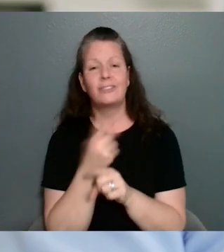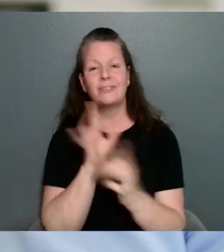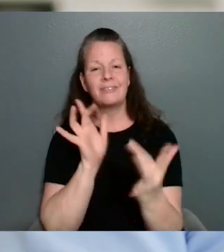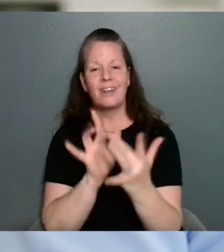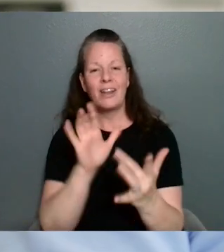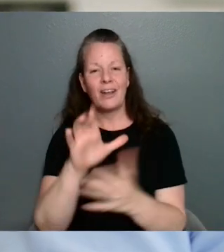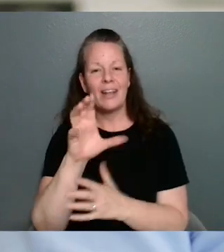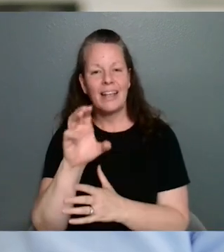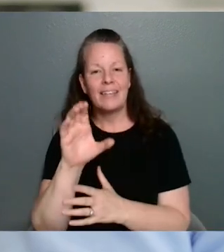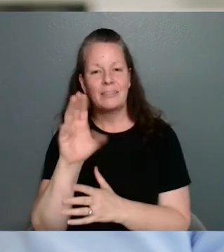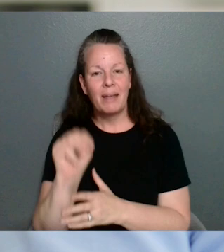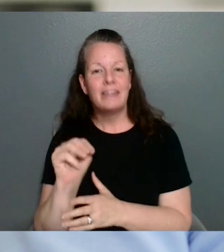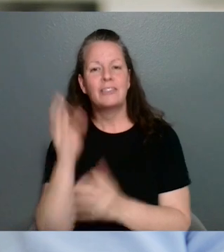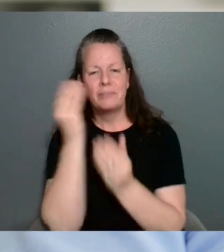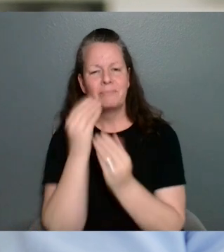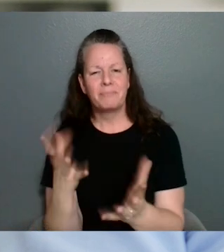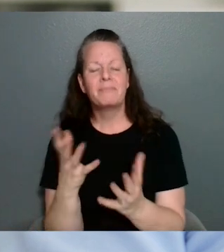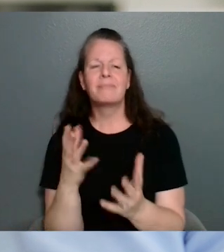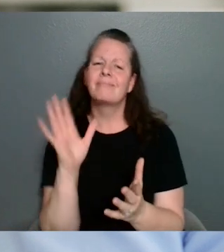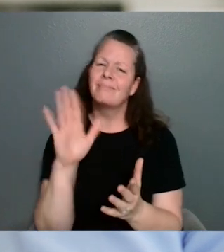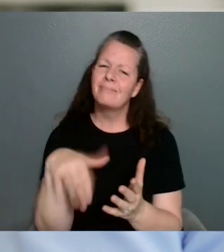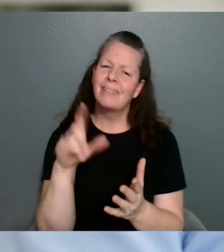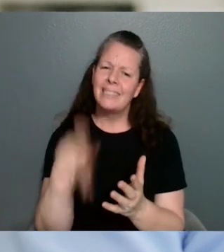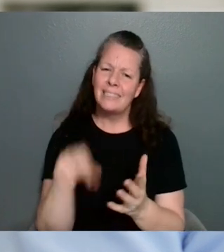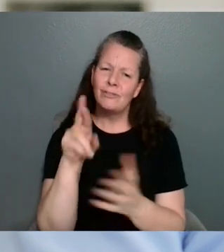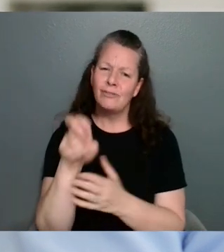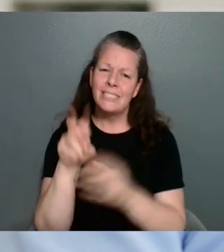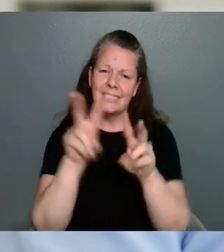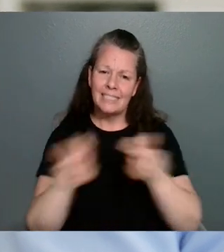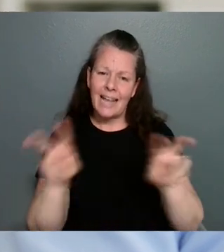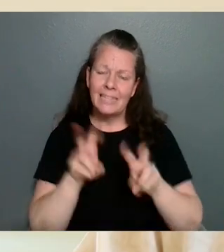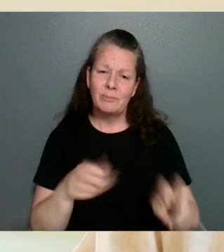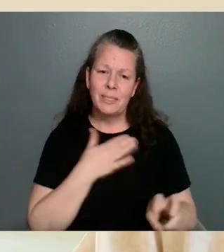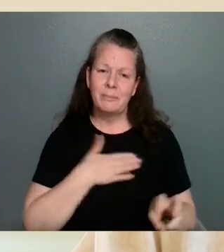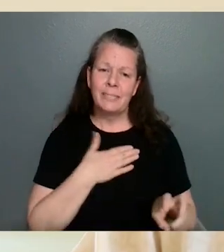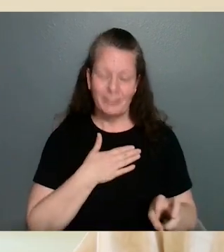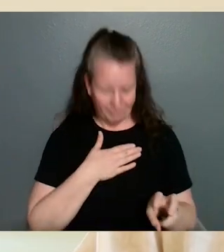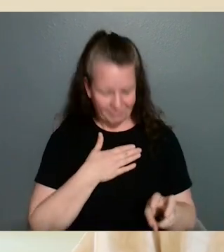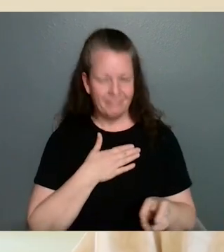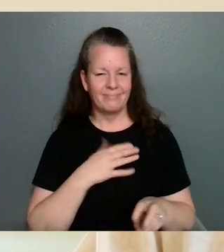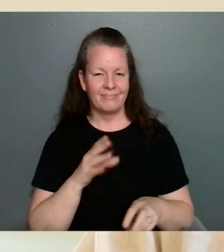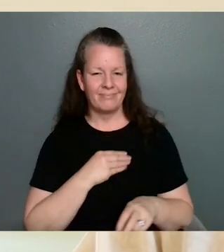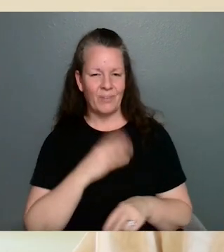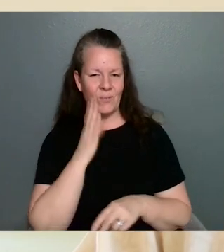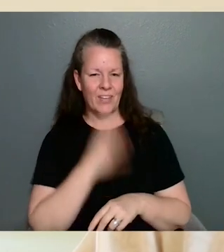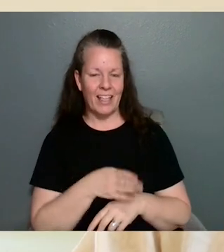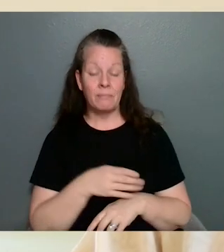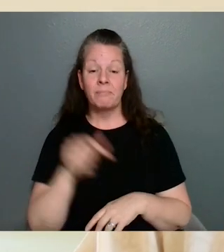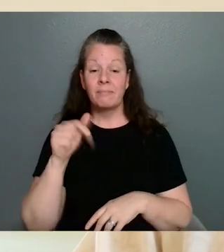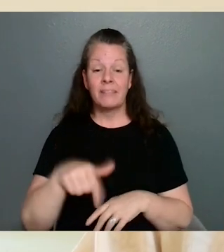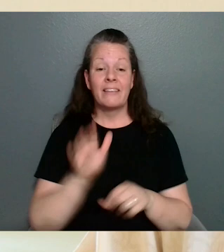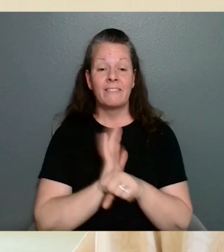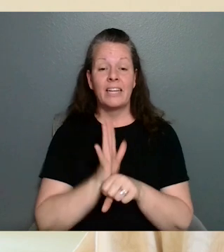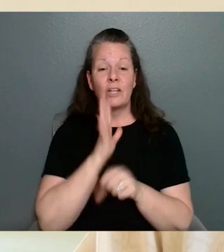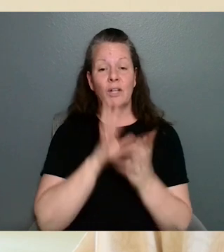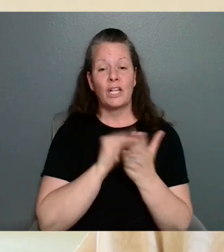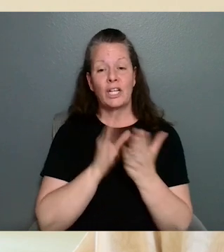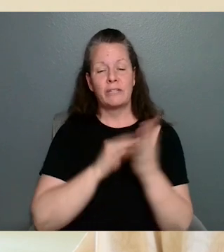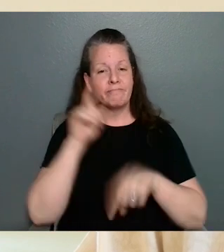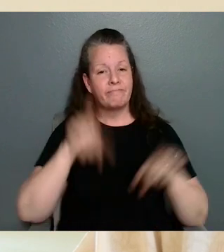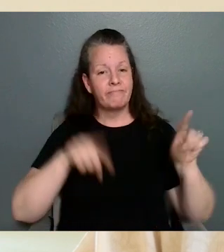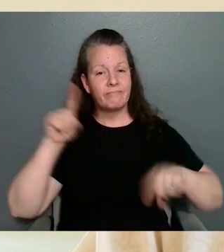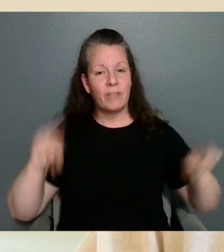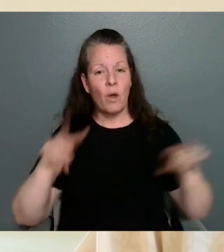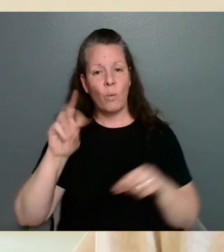simply contact your case manager to let them know you need a reassessment. In this video, you learned a bit about the different types